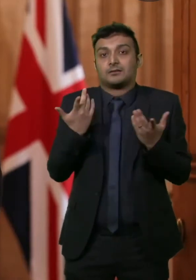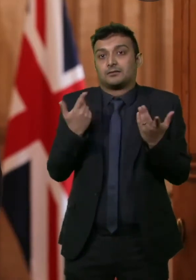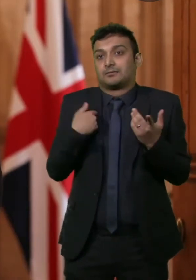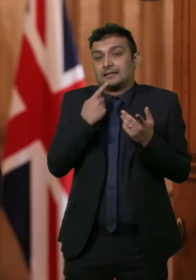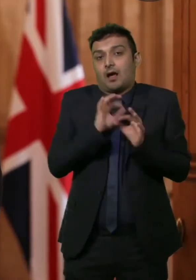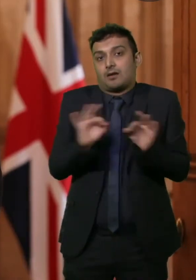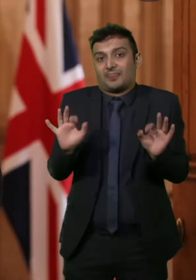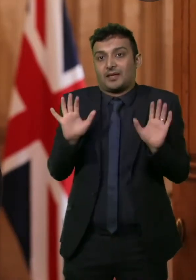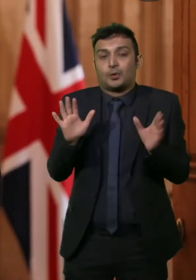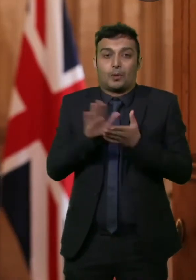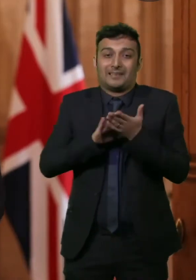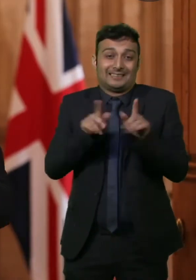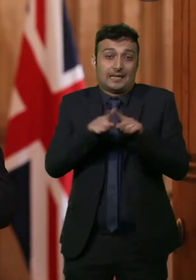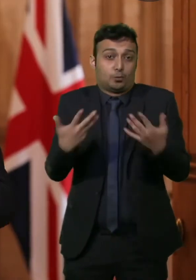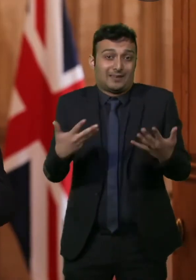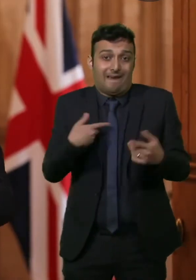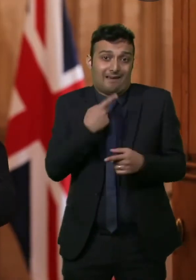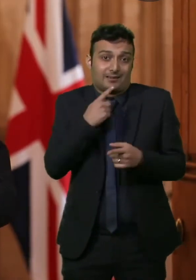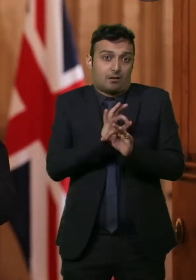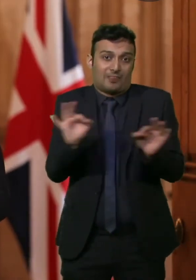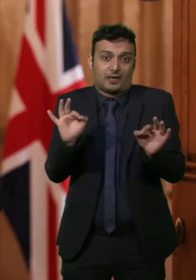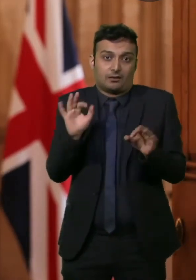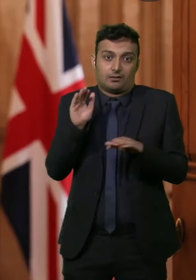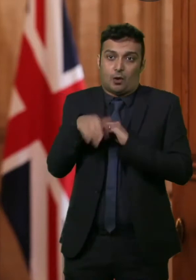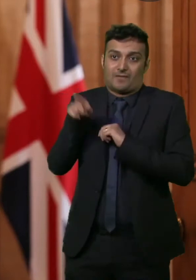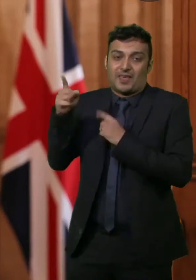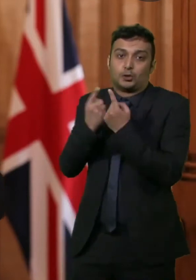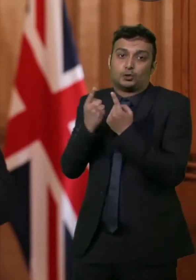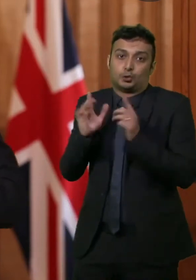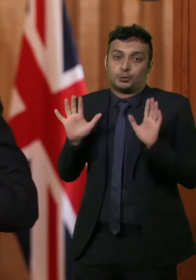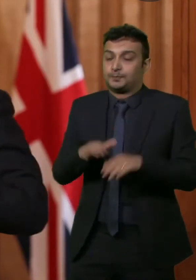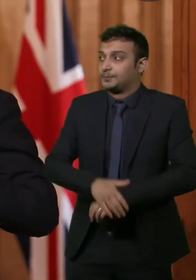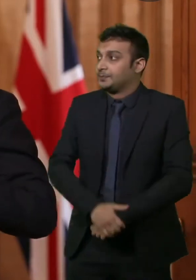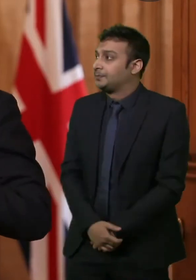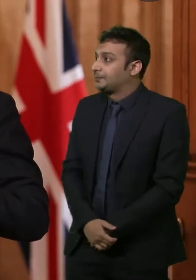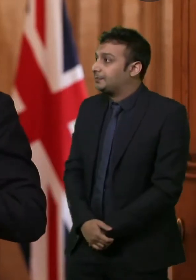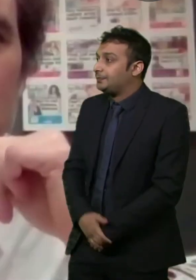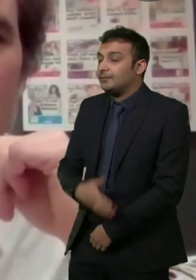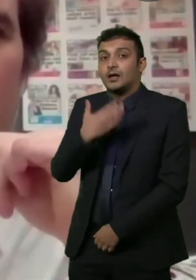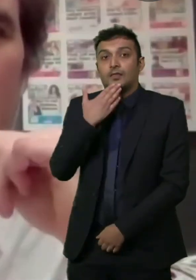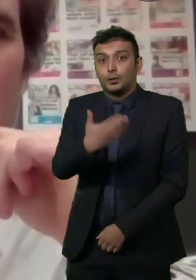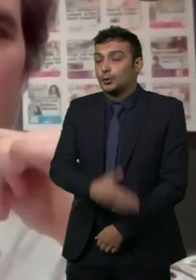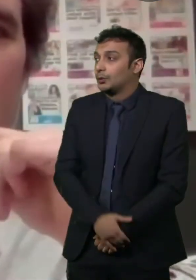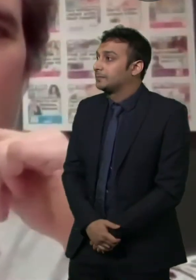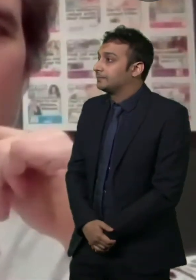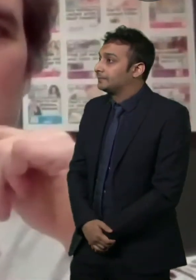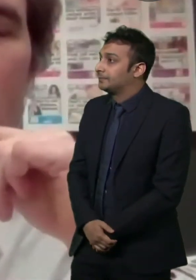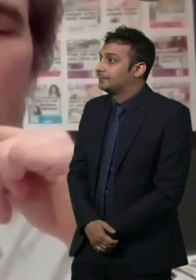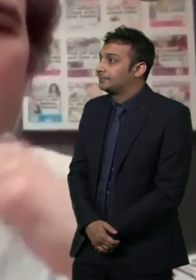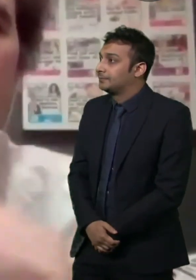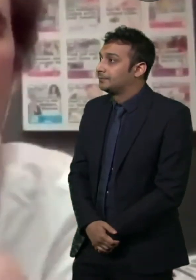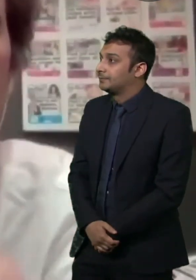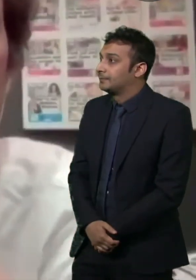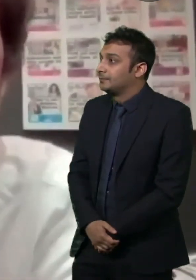that particular matter. Thank you very much. Let's go to Dominic Yateman of the Metro. Hi, thank you, Prime